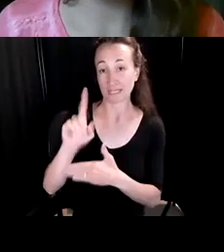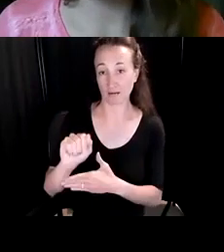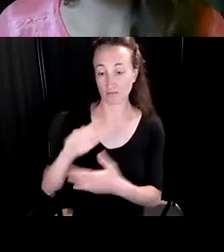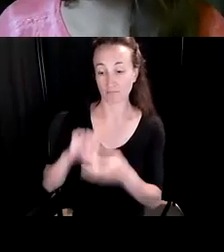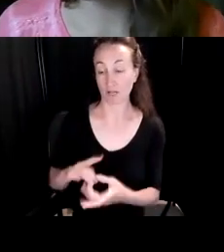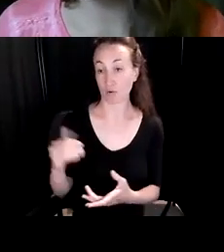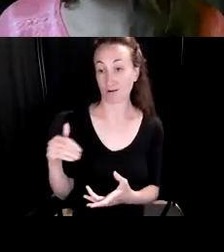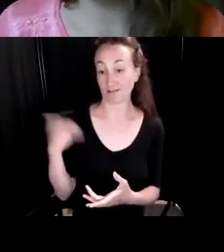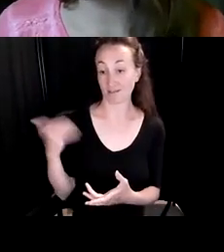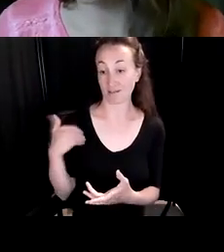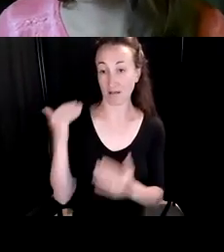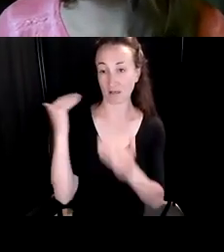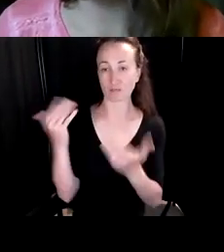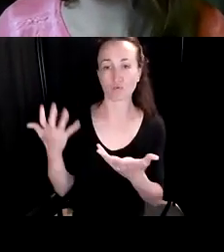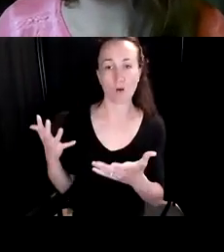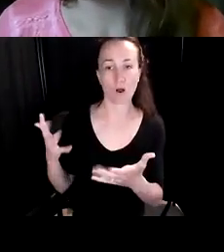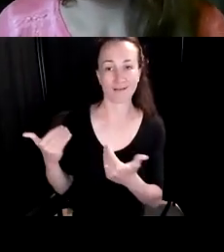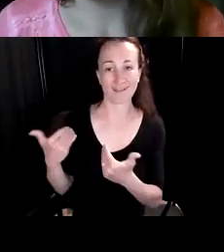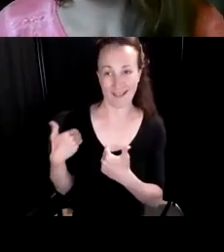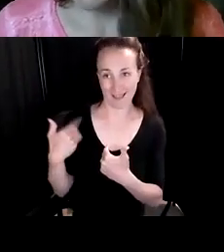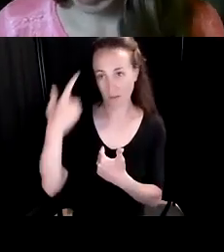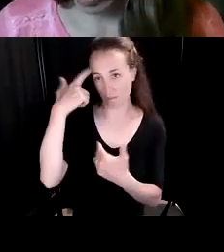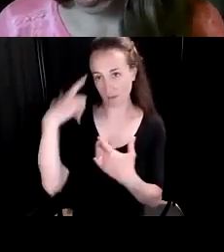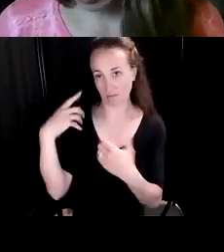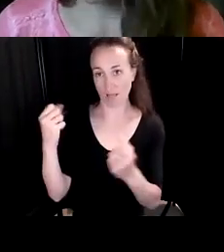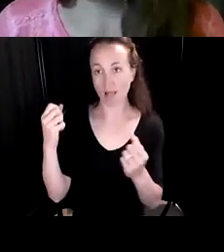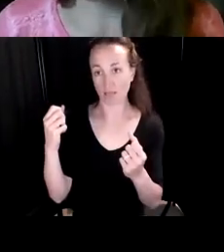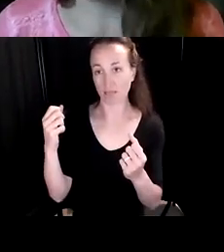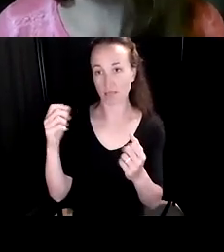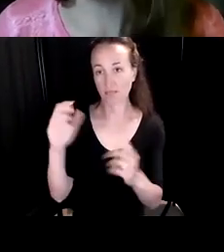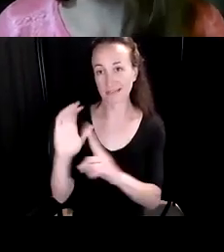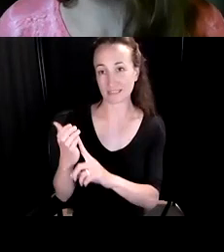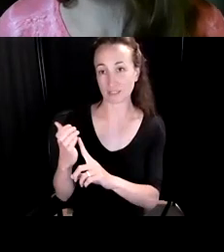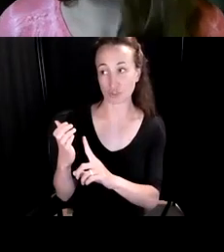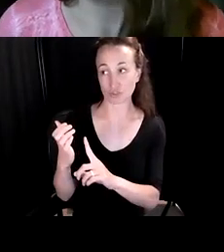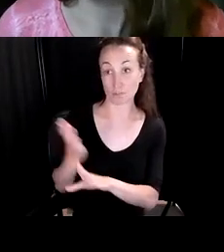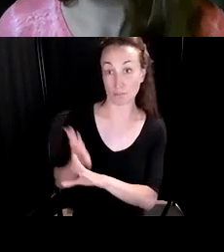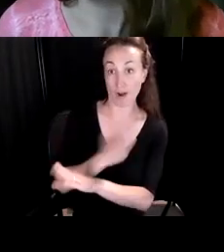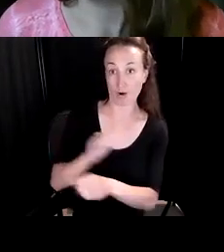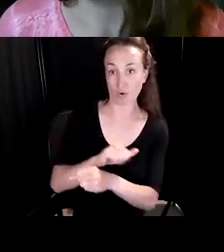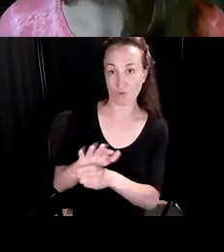had mental health conditions prior to COVID are faring during the pandemic.